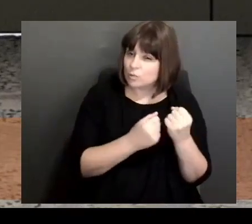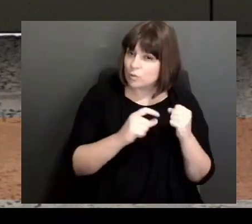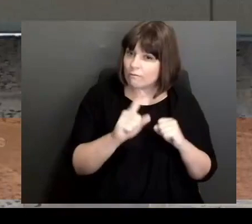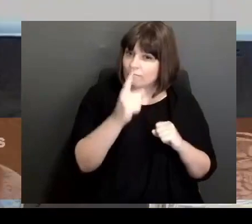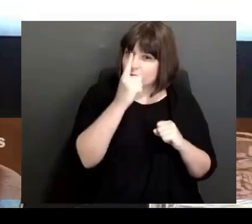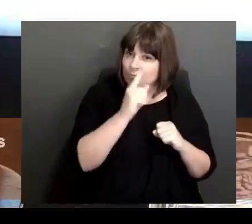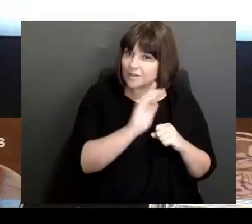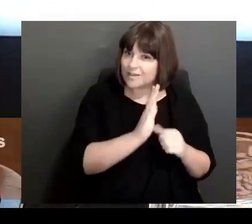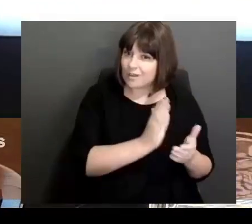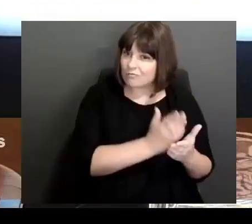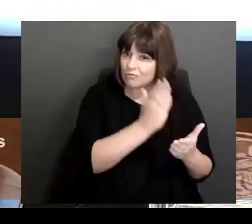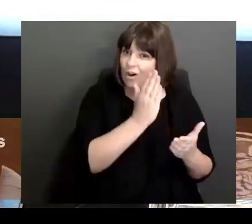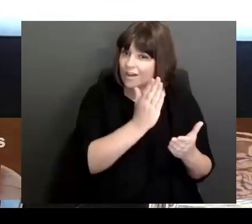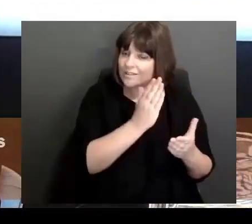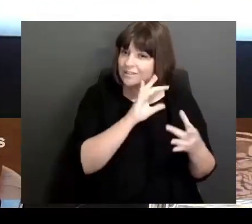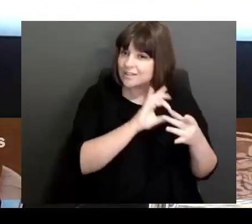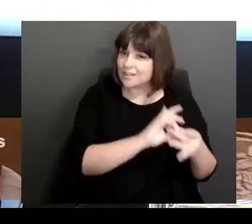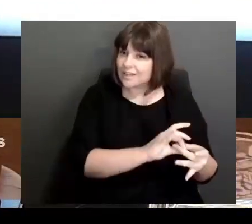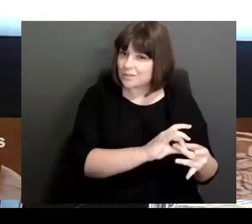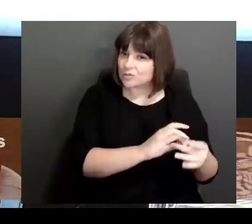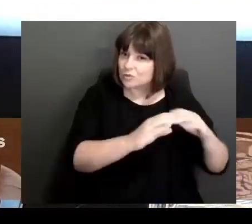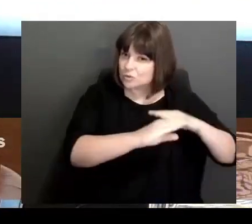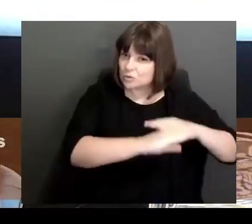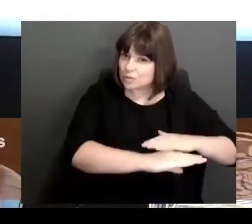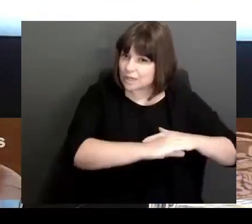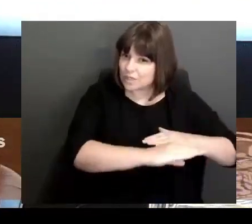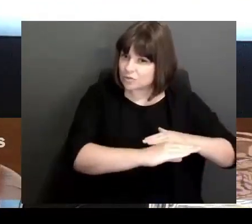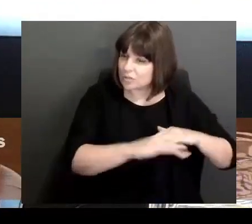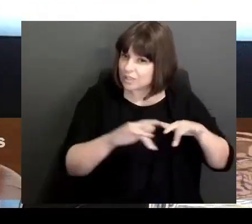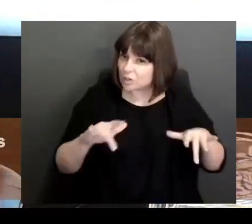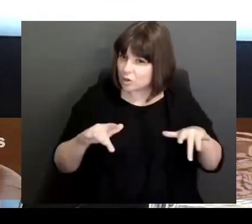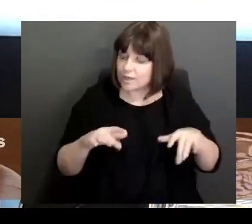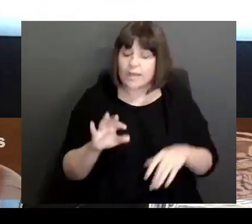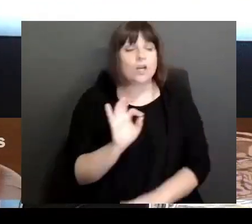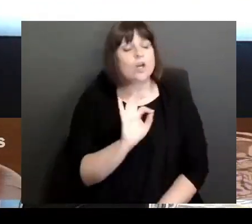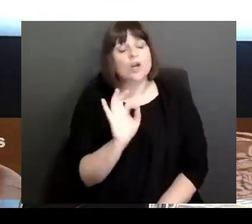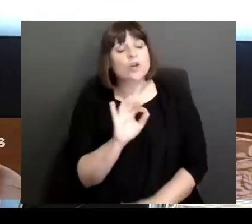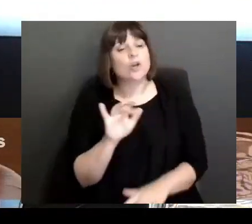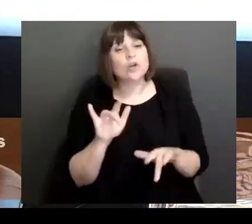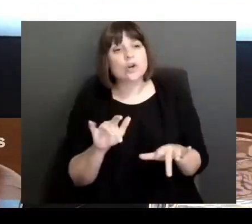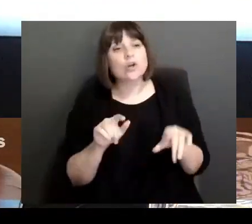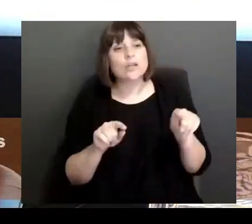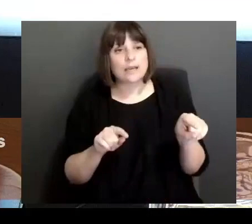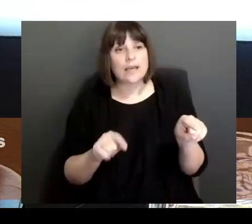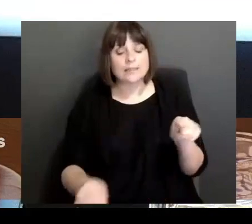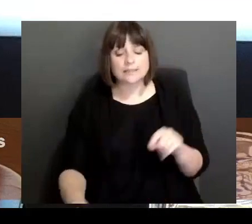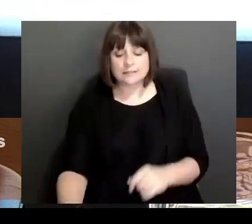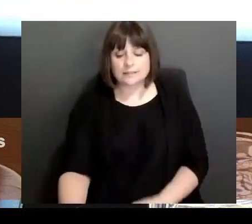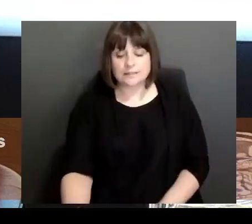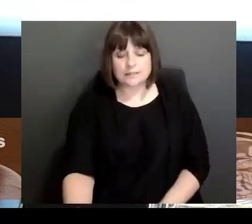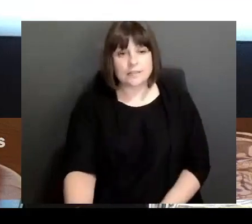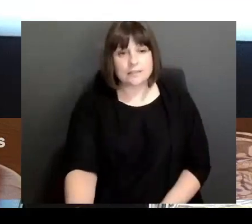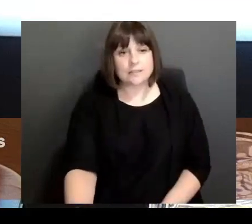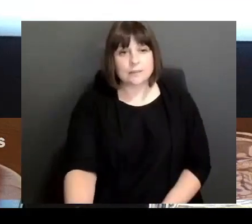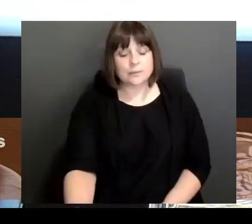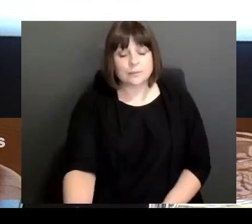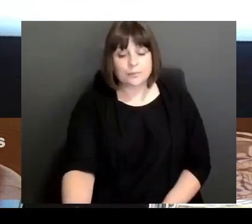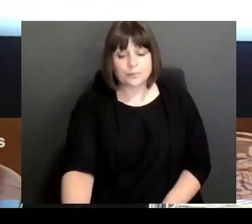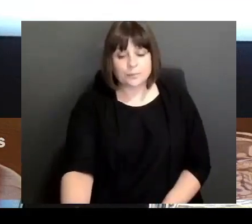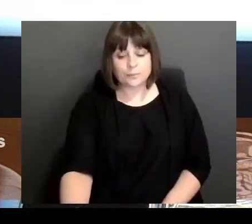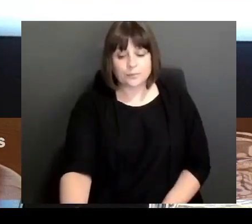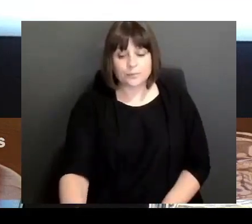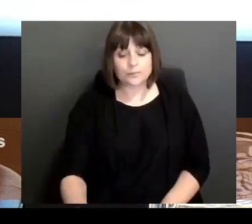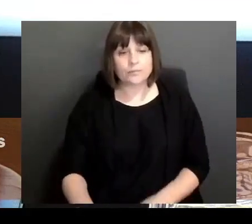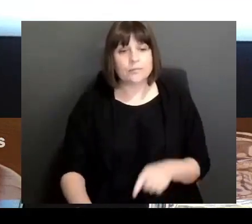has it? No, it hasn't yet. It's quite embryonic. However, the